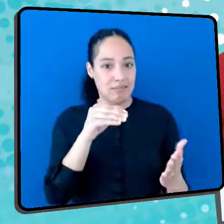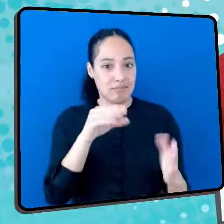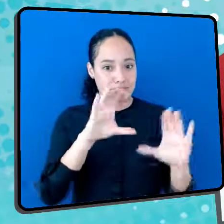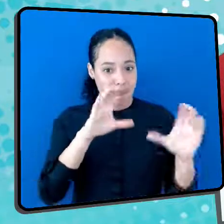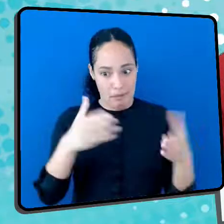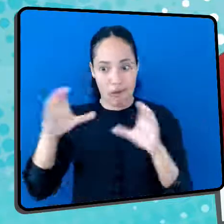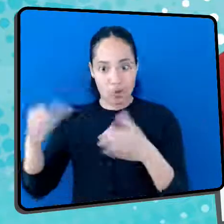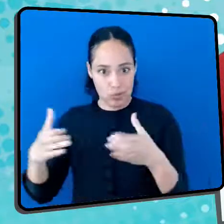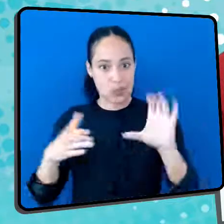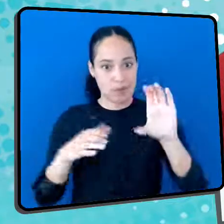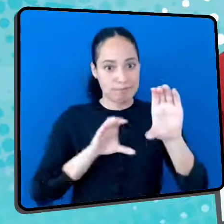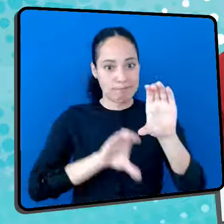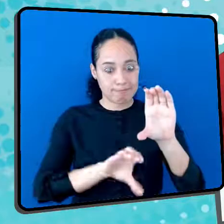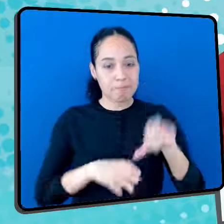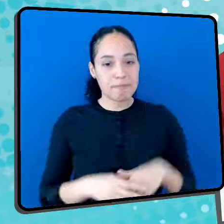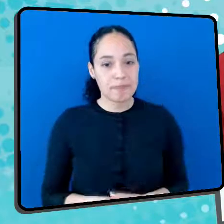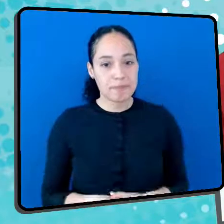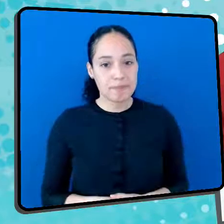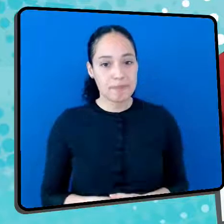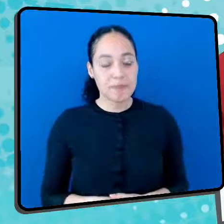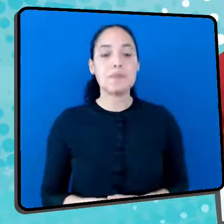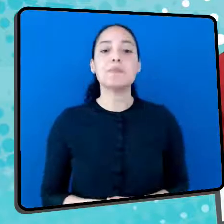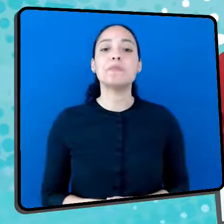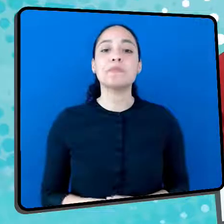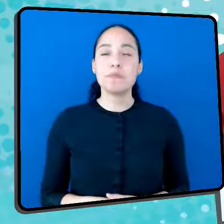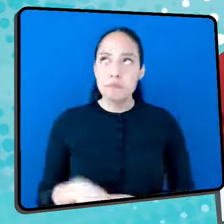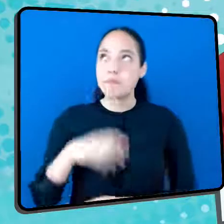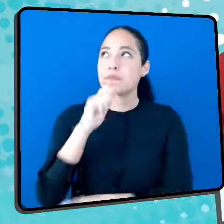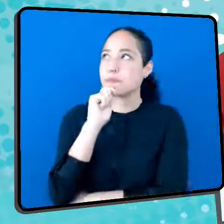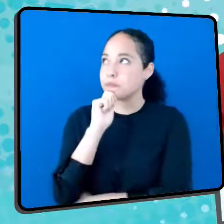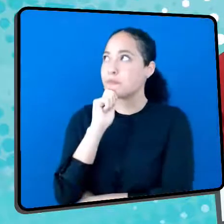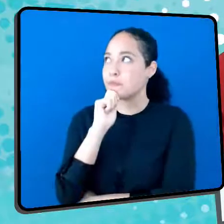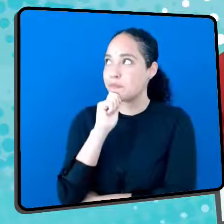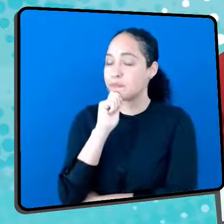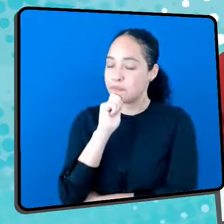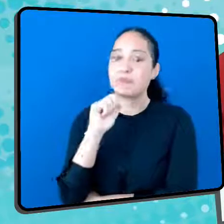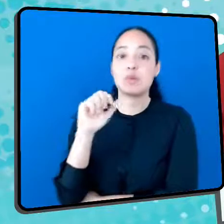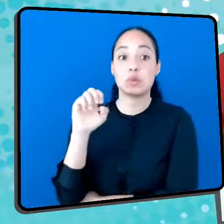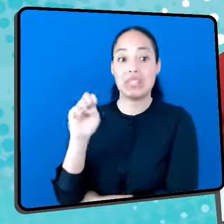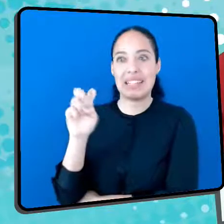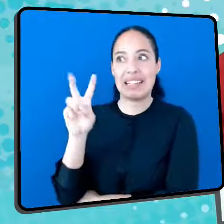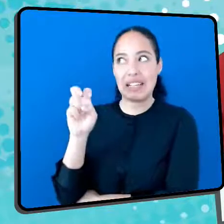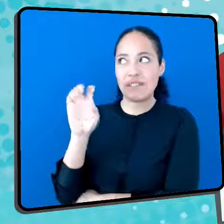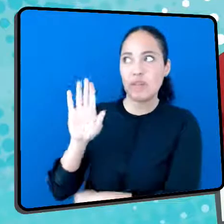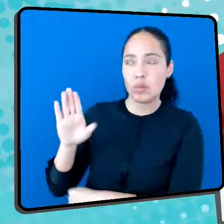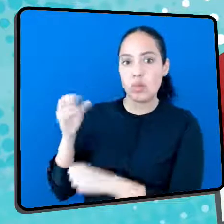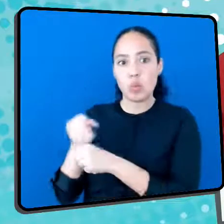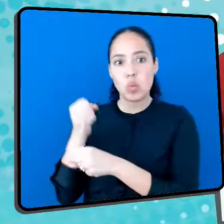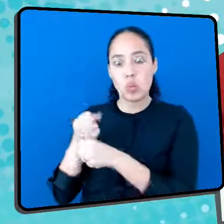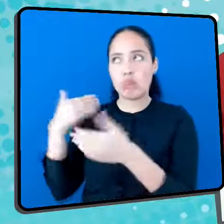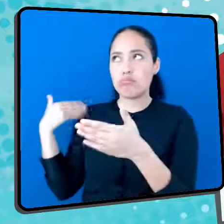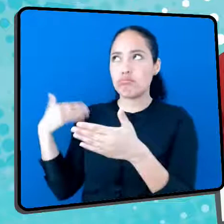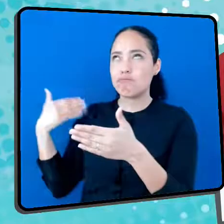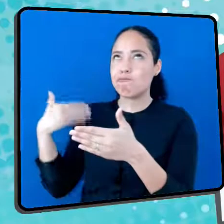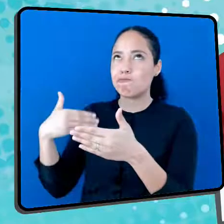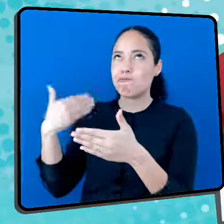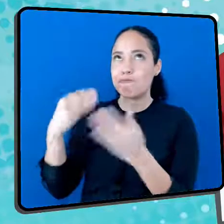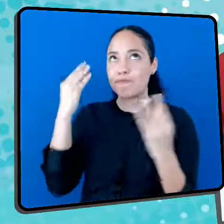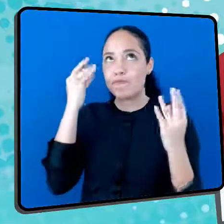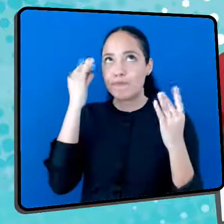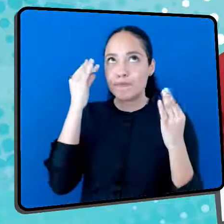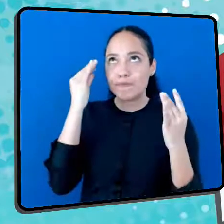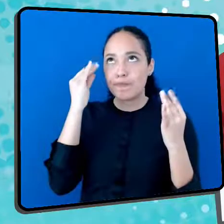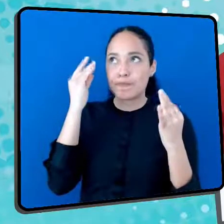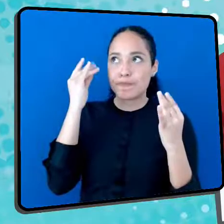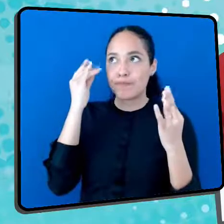Absolutely. So thinking of the things that Eve has worked on in the past, as well as things that she's working on in her